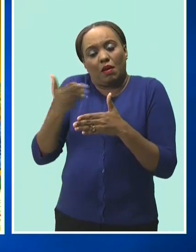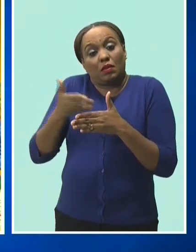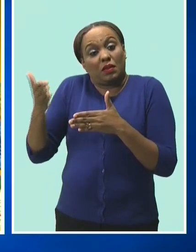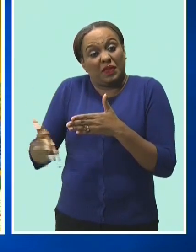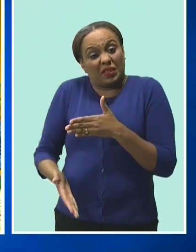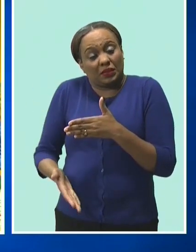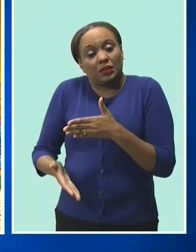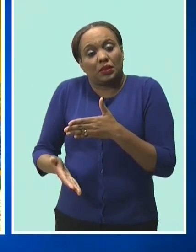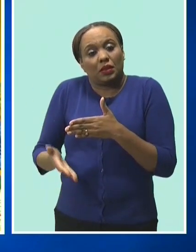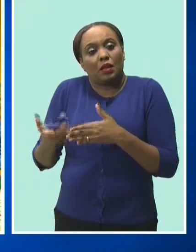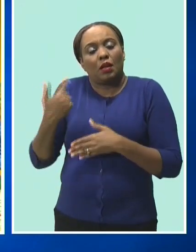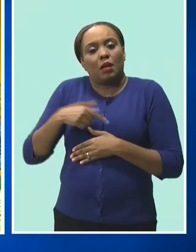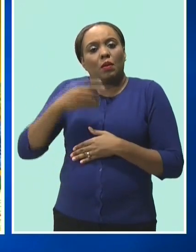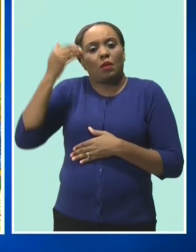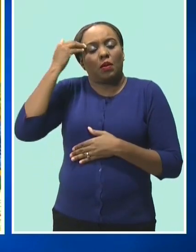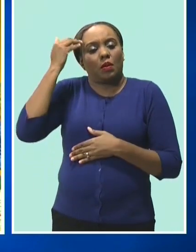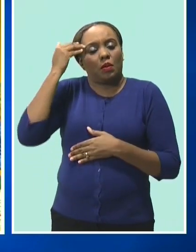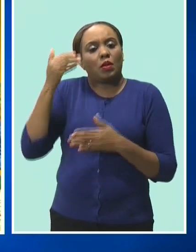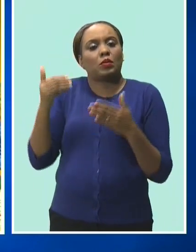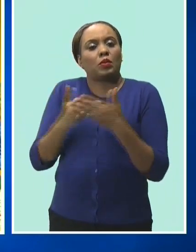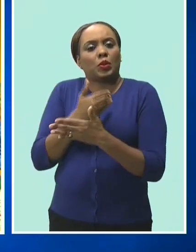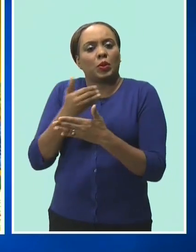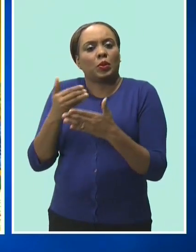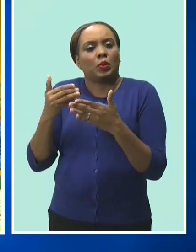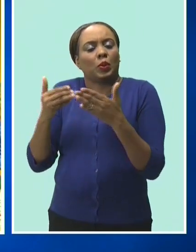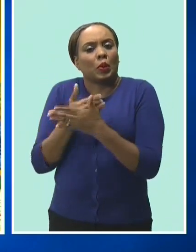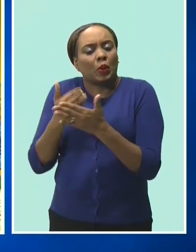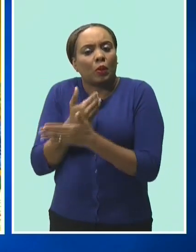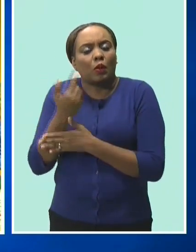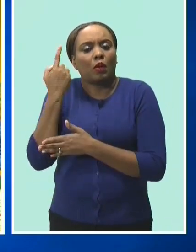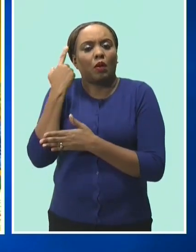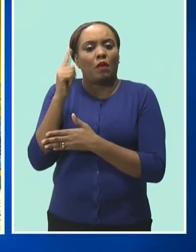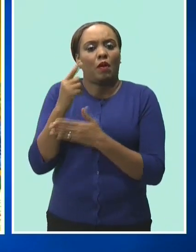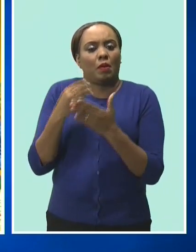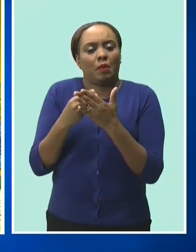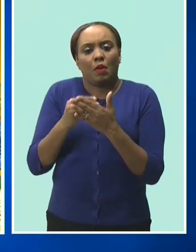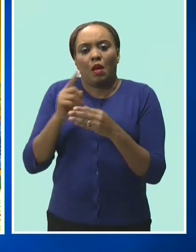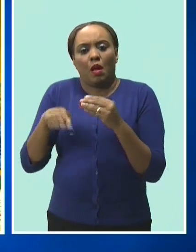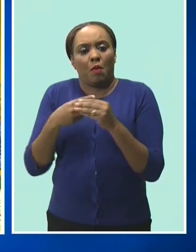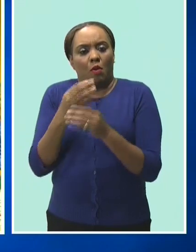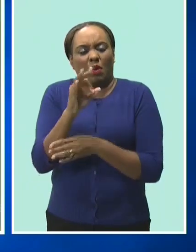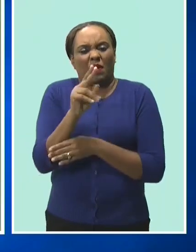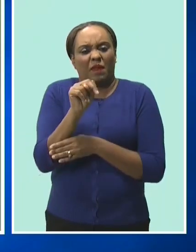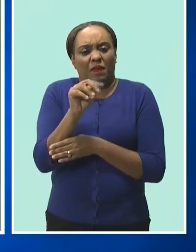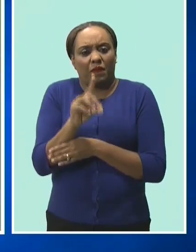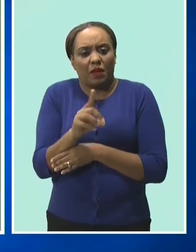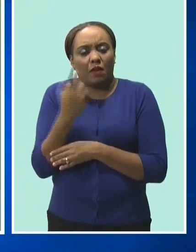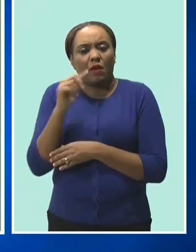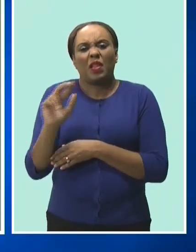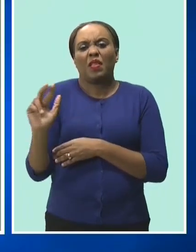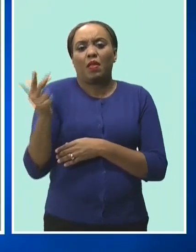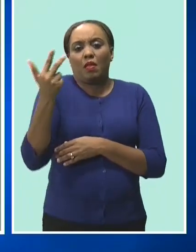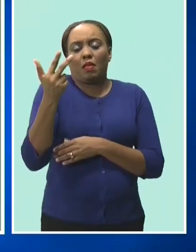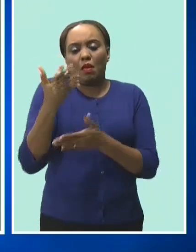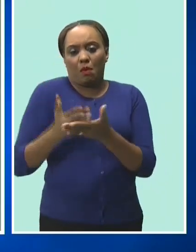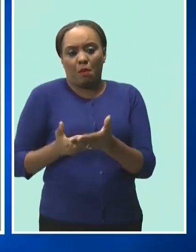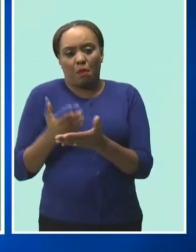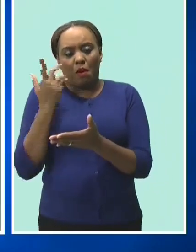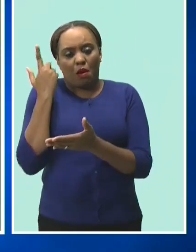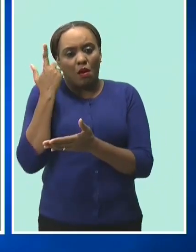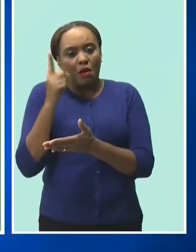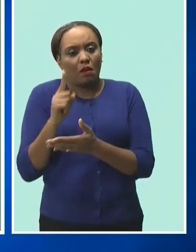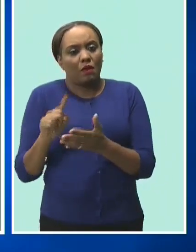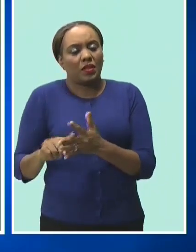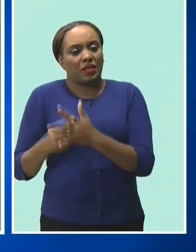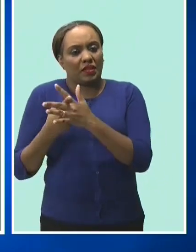modality for financing will be considered in the context of the capitalization of the fund for the third cycle. And Lisa, I know it